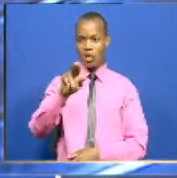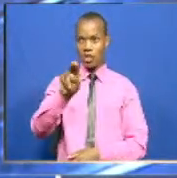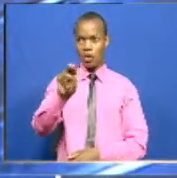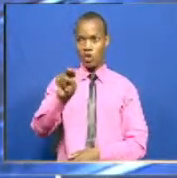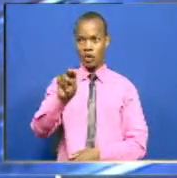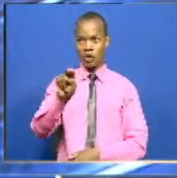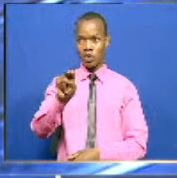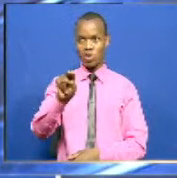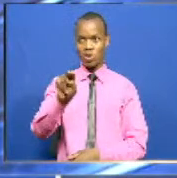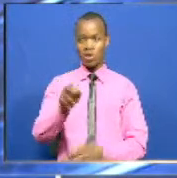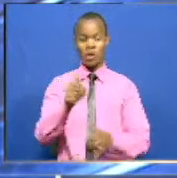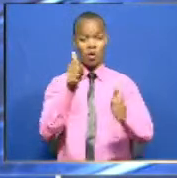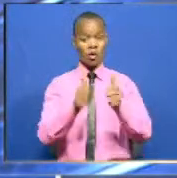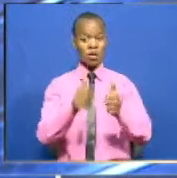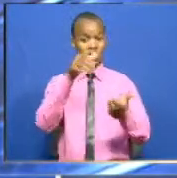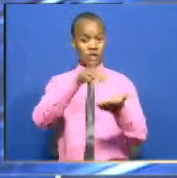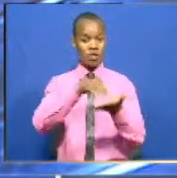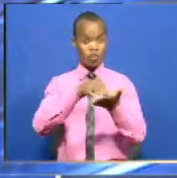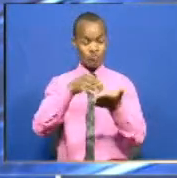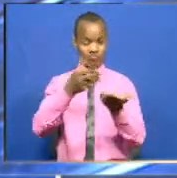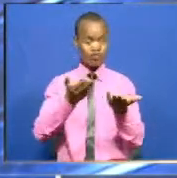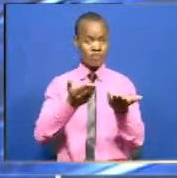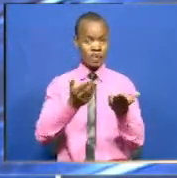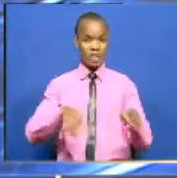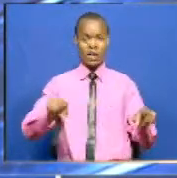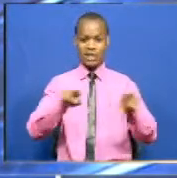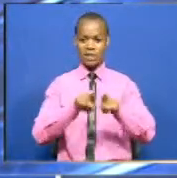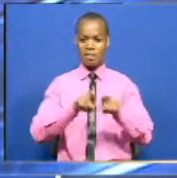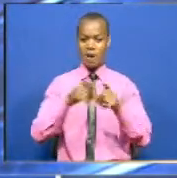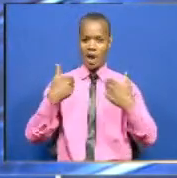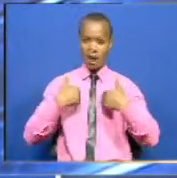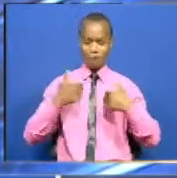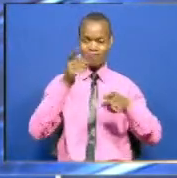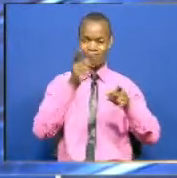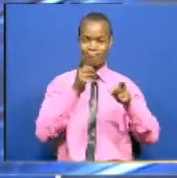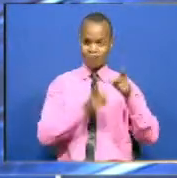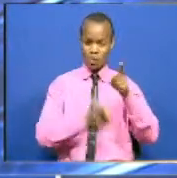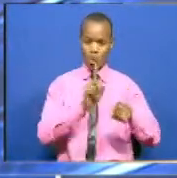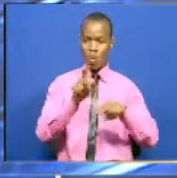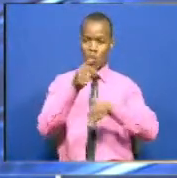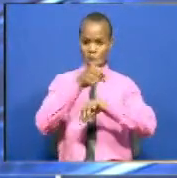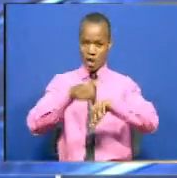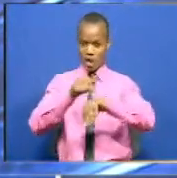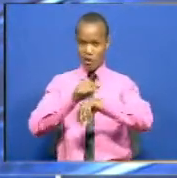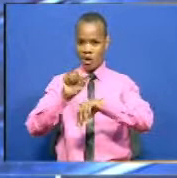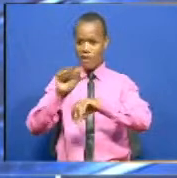really momentous season for her, and she has run